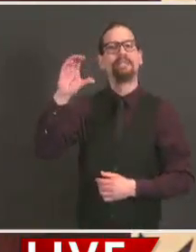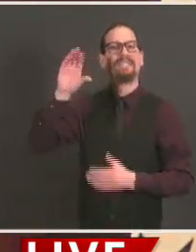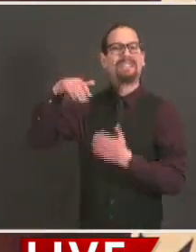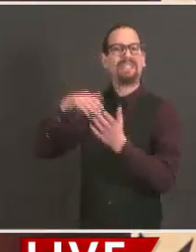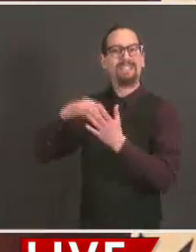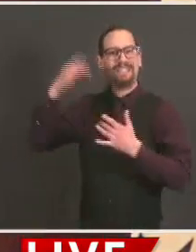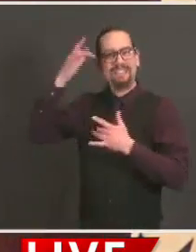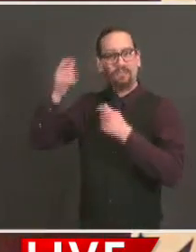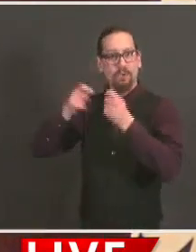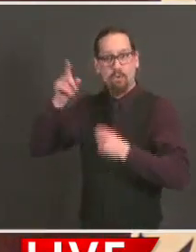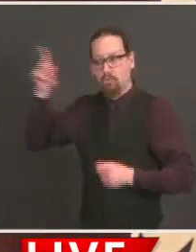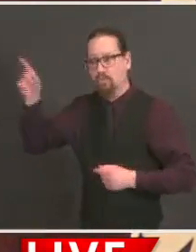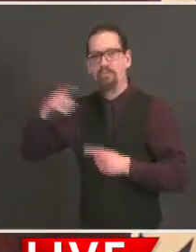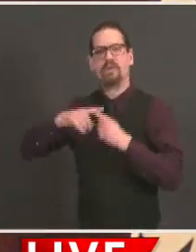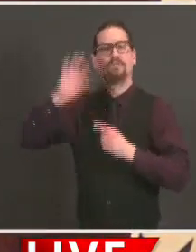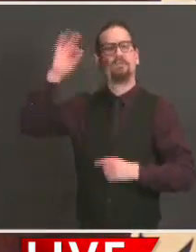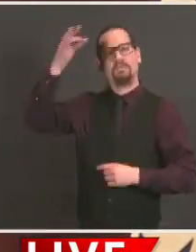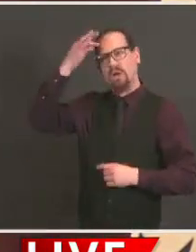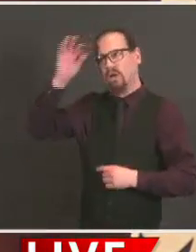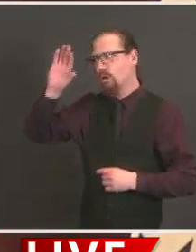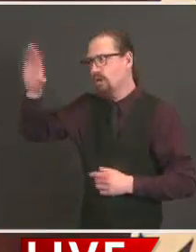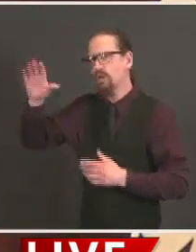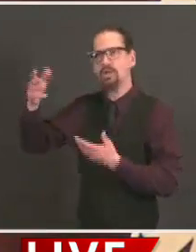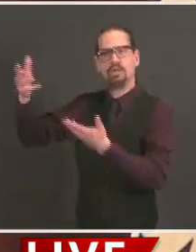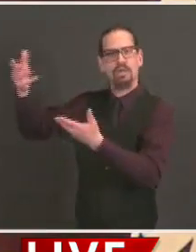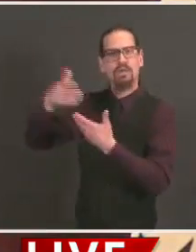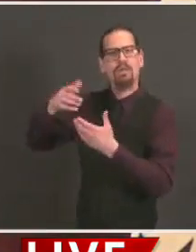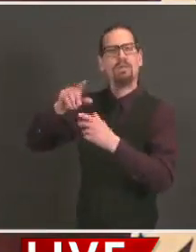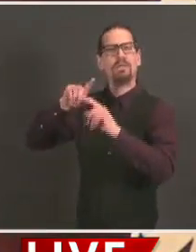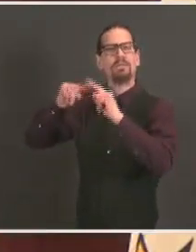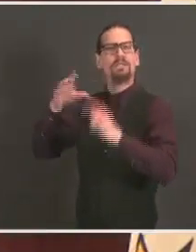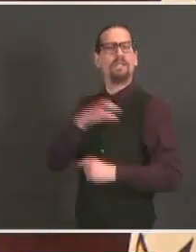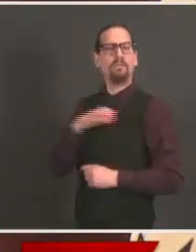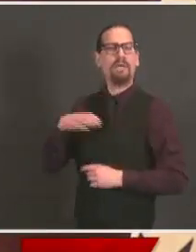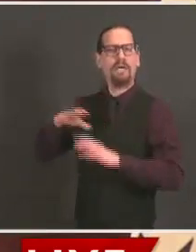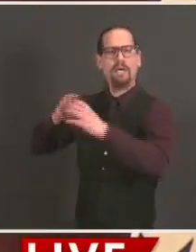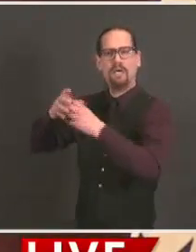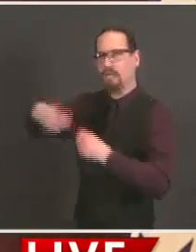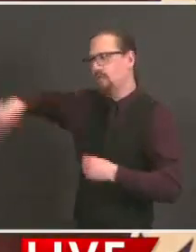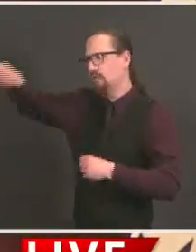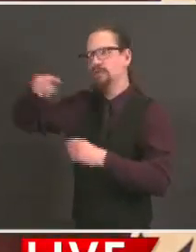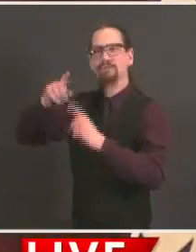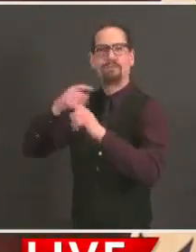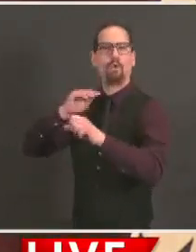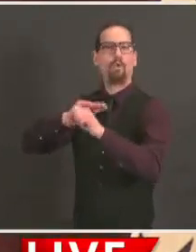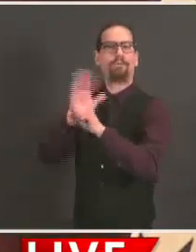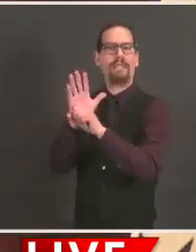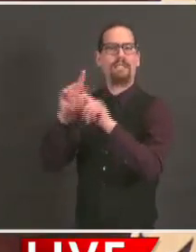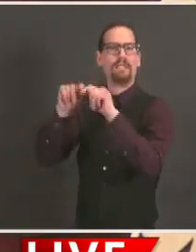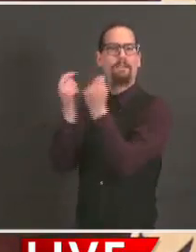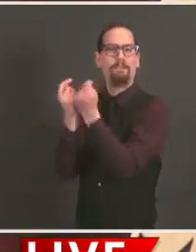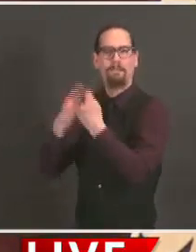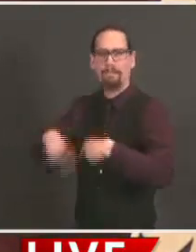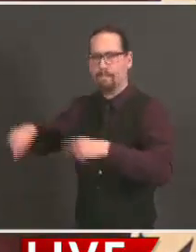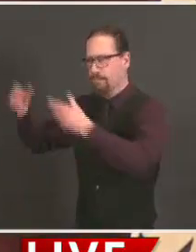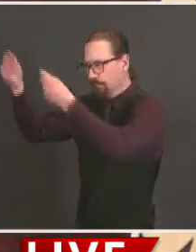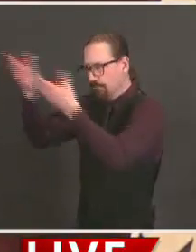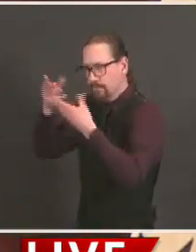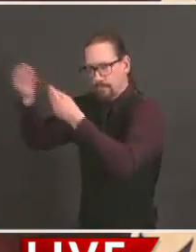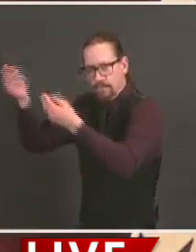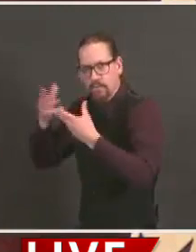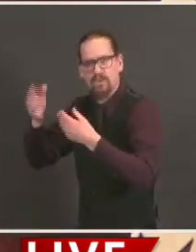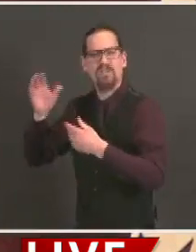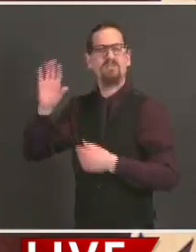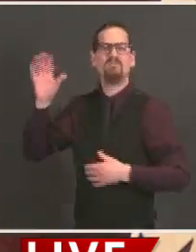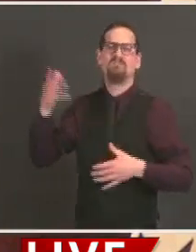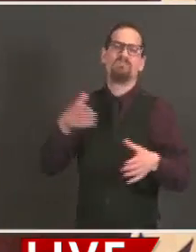excellent subcommittee on COVID-19 vaccine, who are all committed experts who